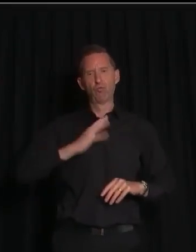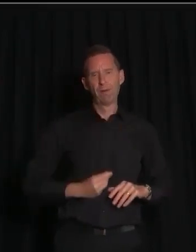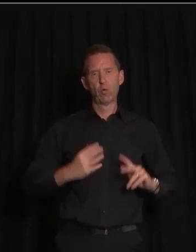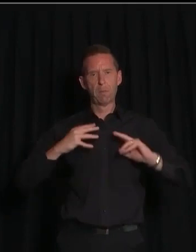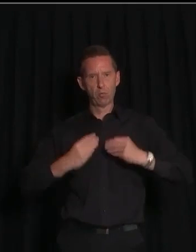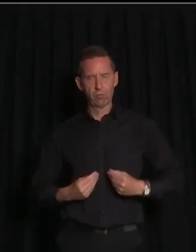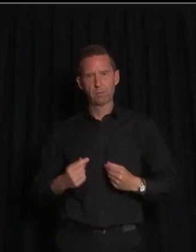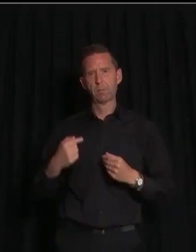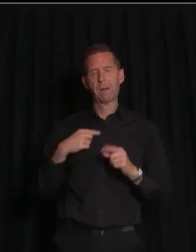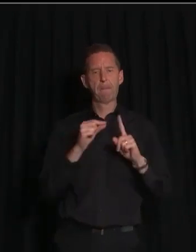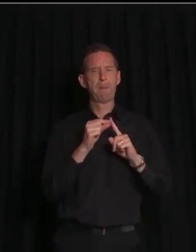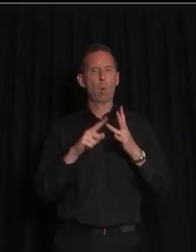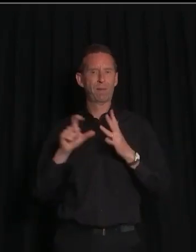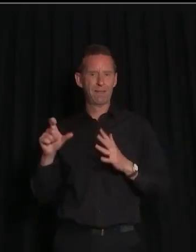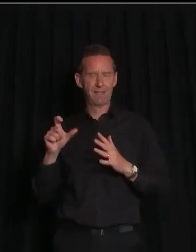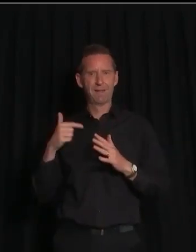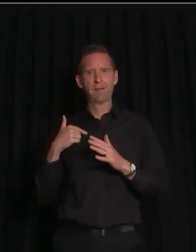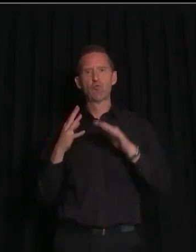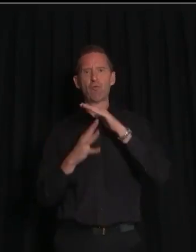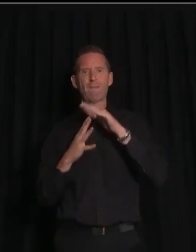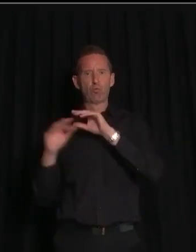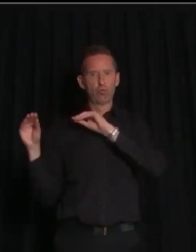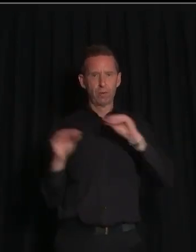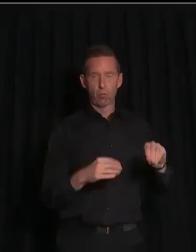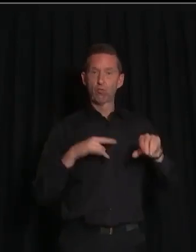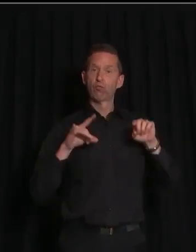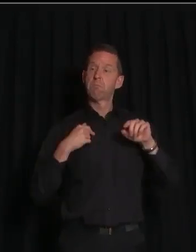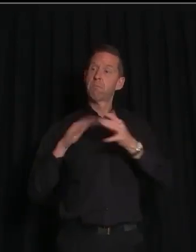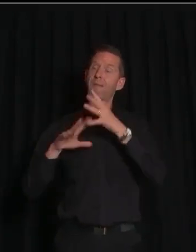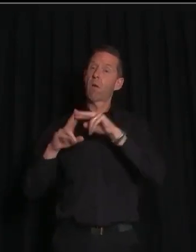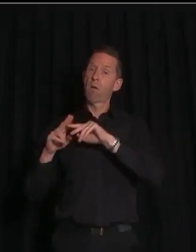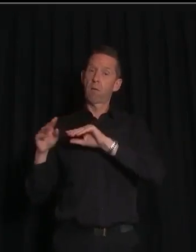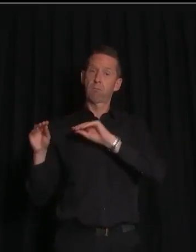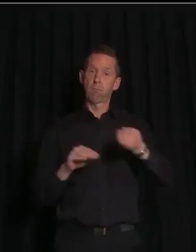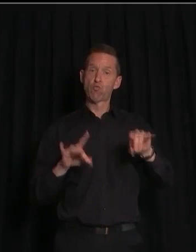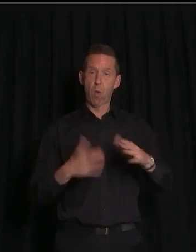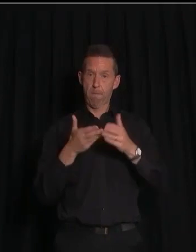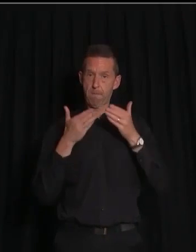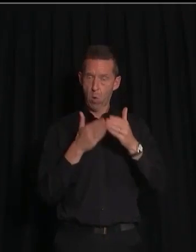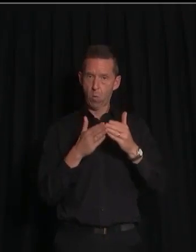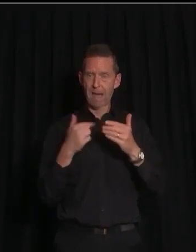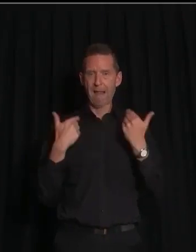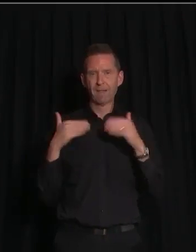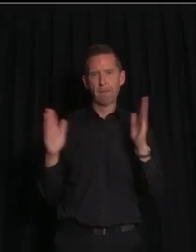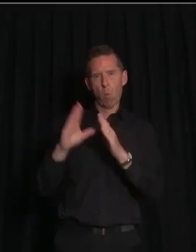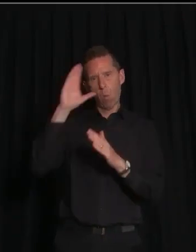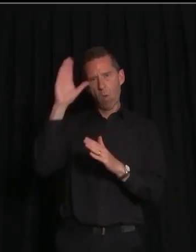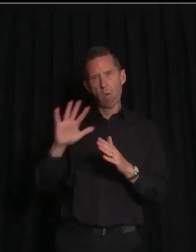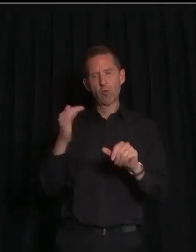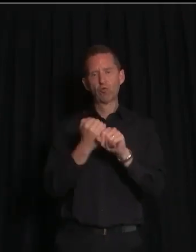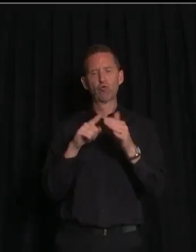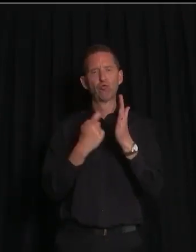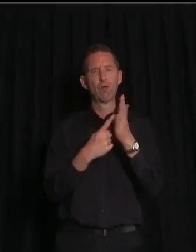colour from a refugee background. My parents came to Australia by boat and we lived in a small regional town of Geraldton in